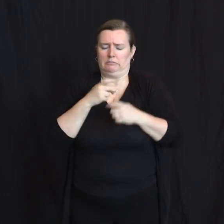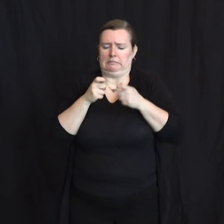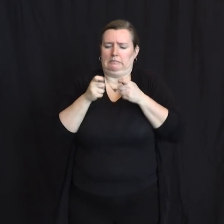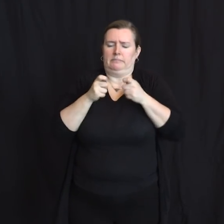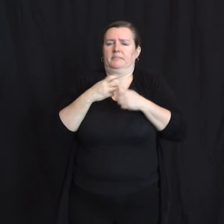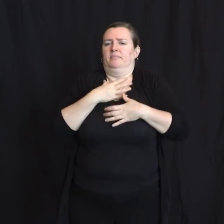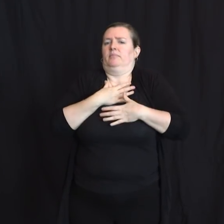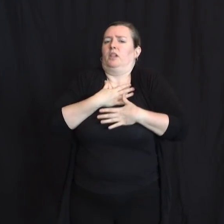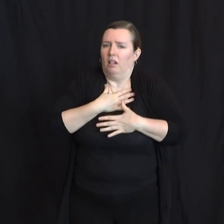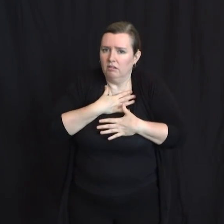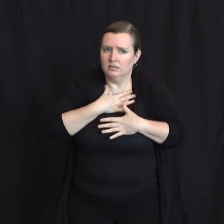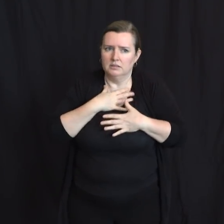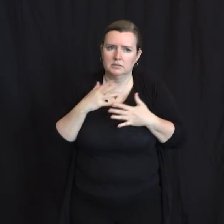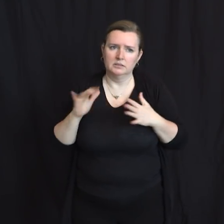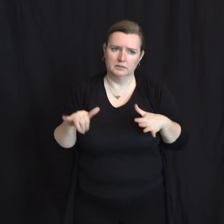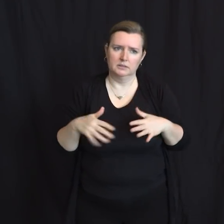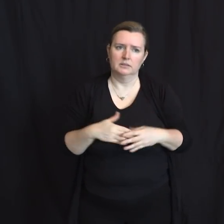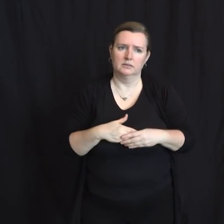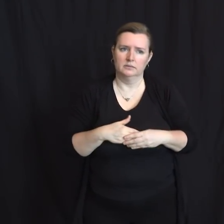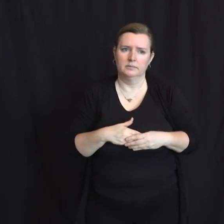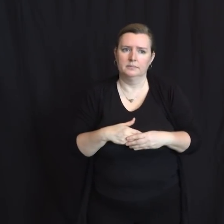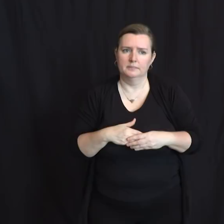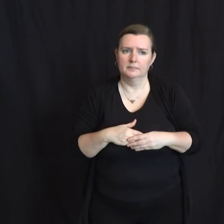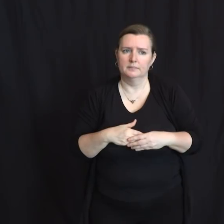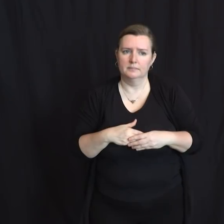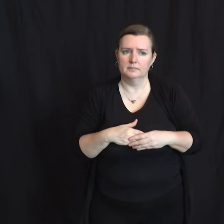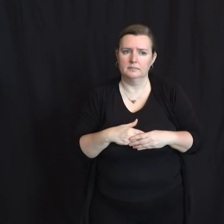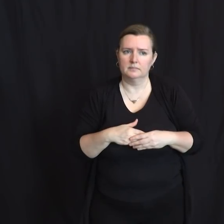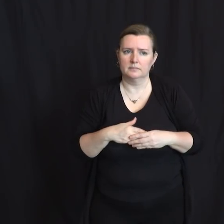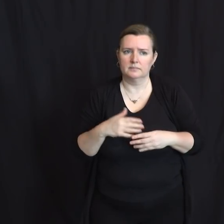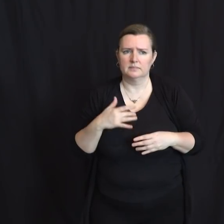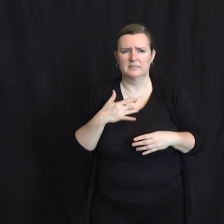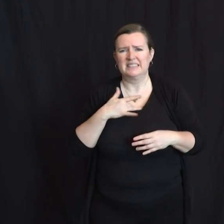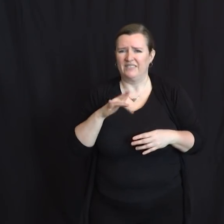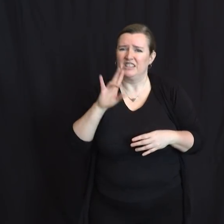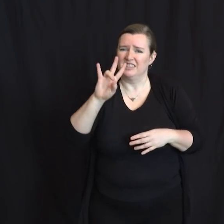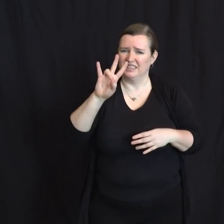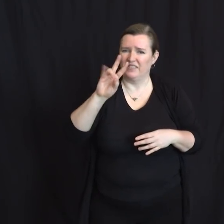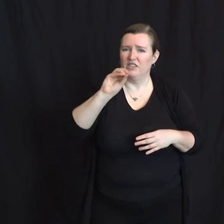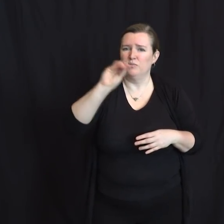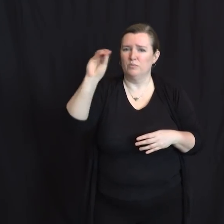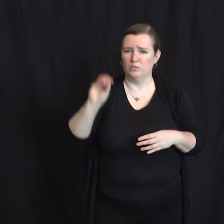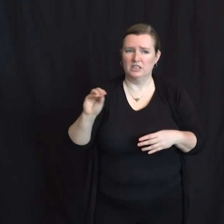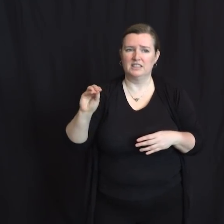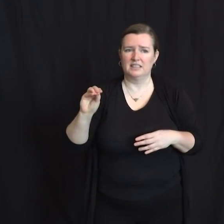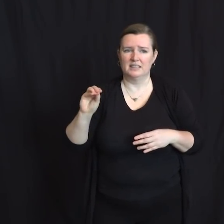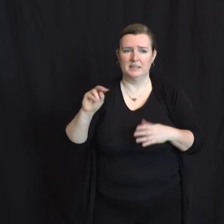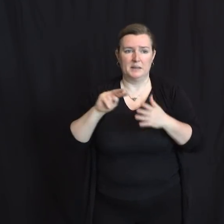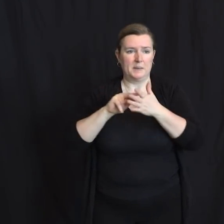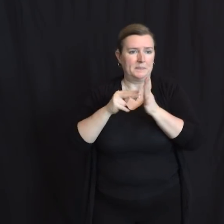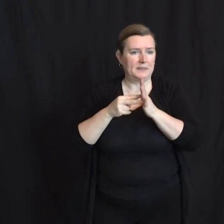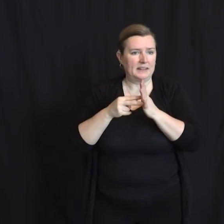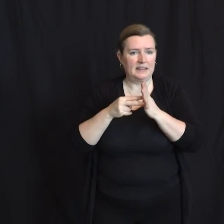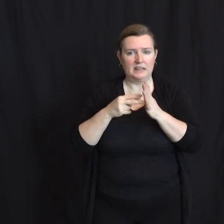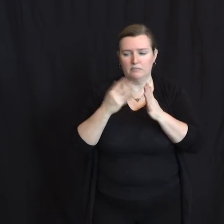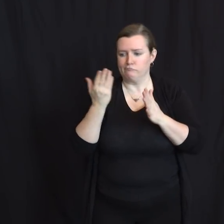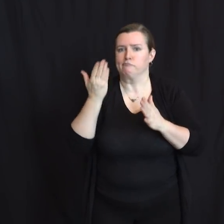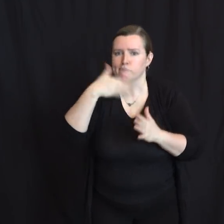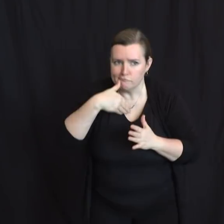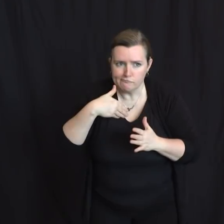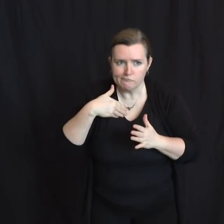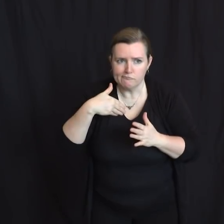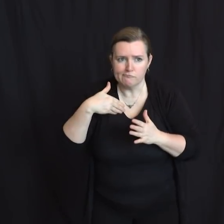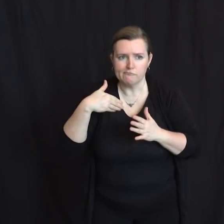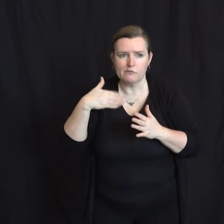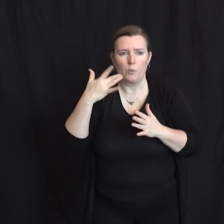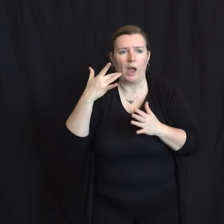has a sensitivity of about 70%. So it misses about 30% of cases. And at least some of that is due to sampling. Because